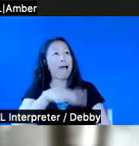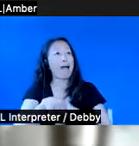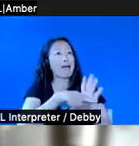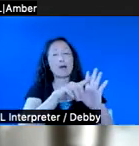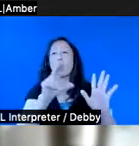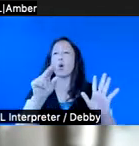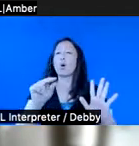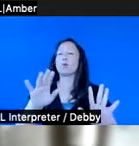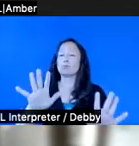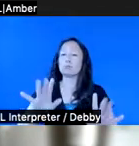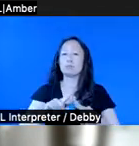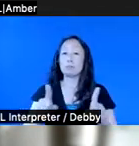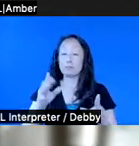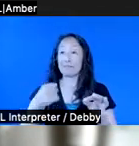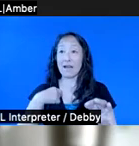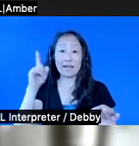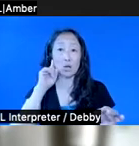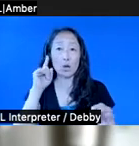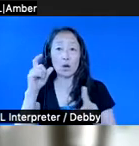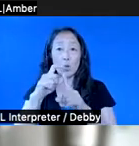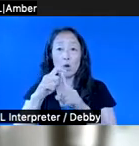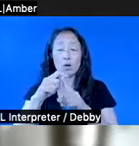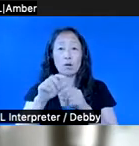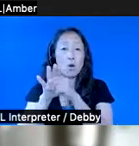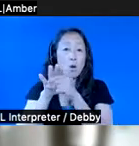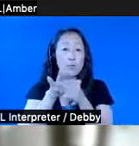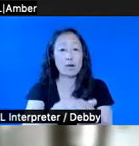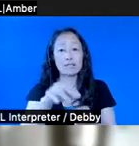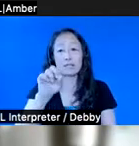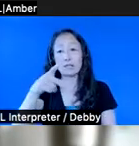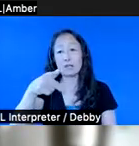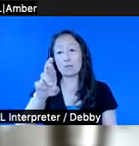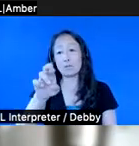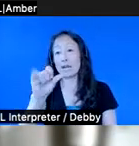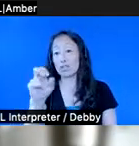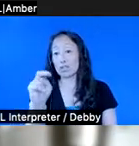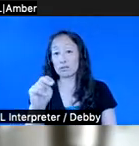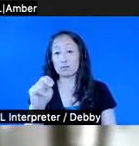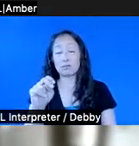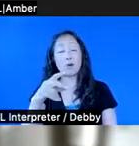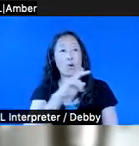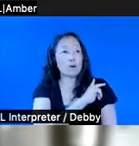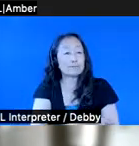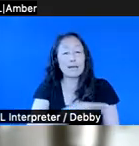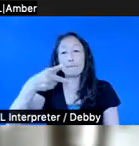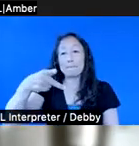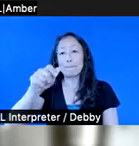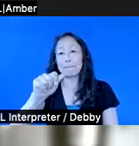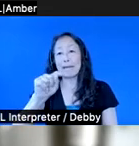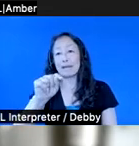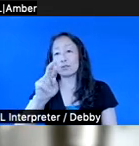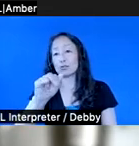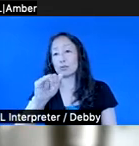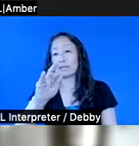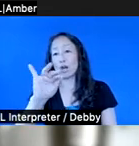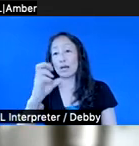hear the word oppression, right? Or patriarchy. Those are all things that we don't learn that stuff in school. By design,